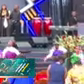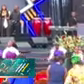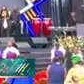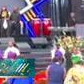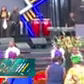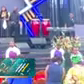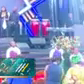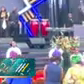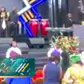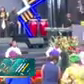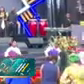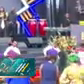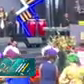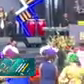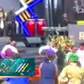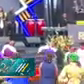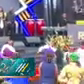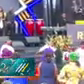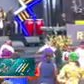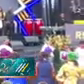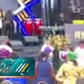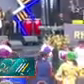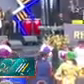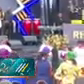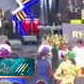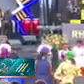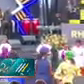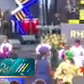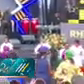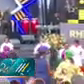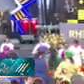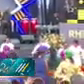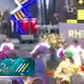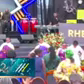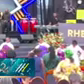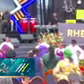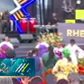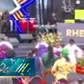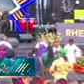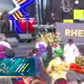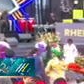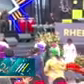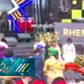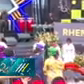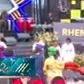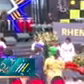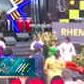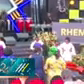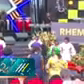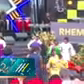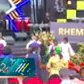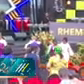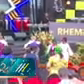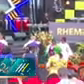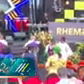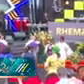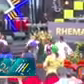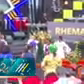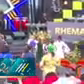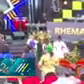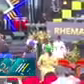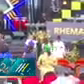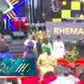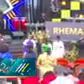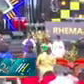is found in you and so father this day we continue to declare that you are the prize you are the object of